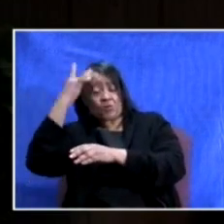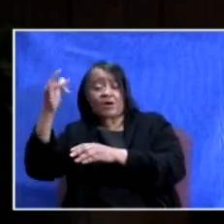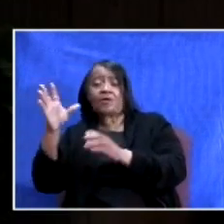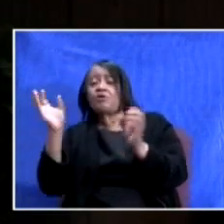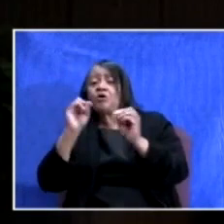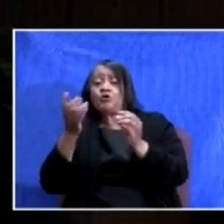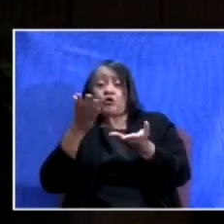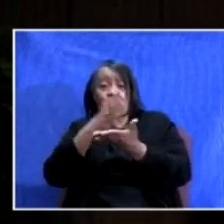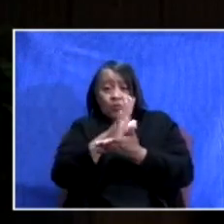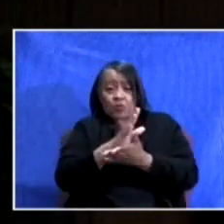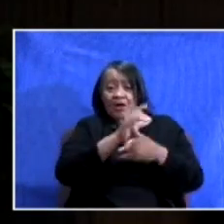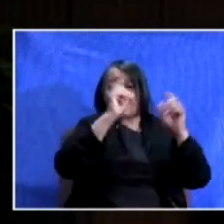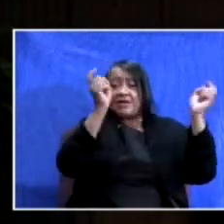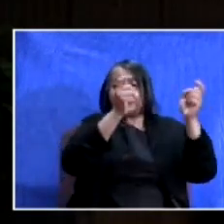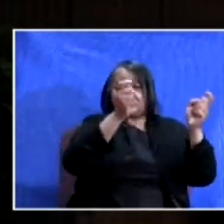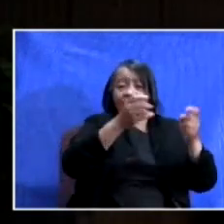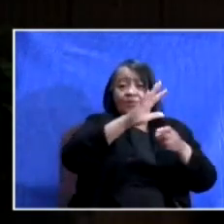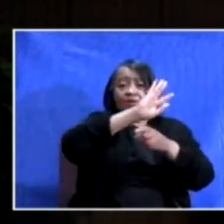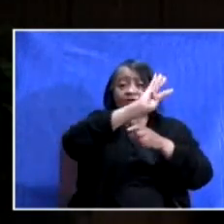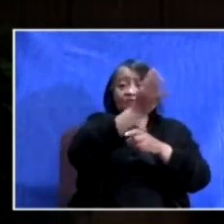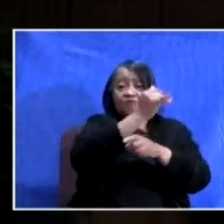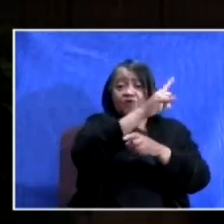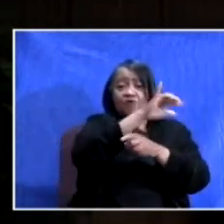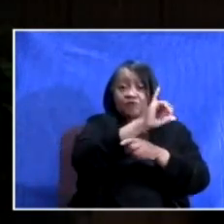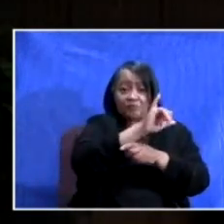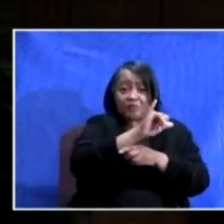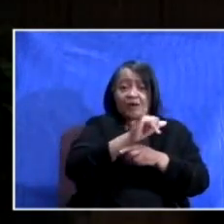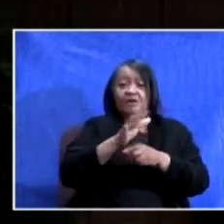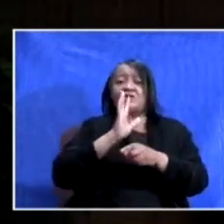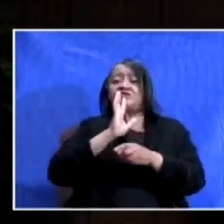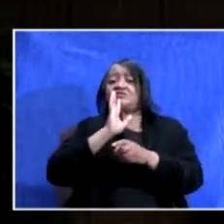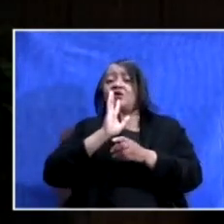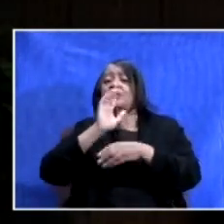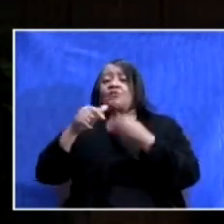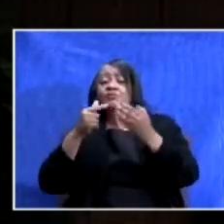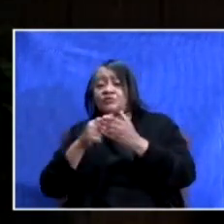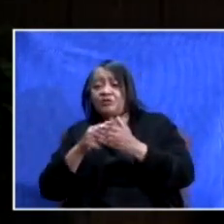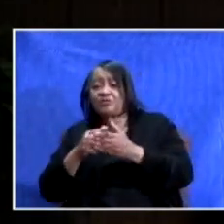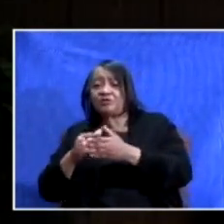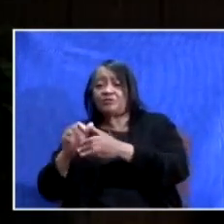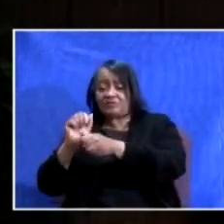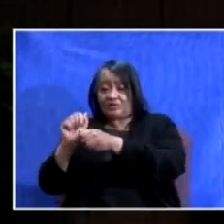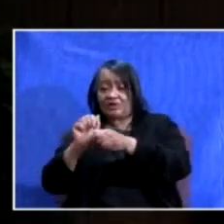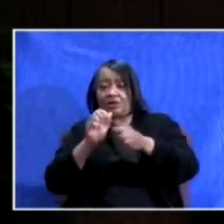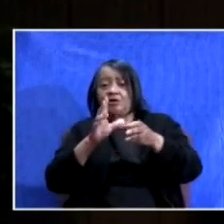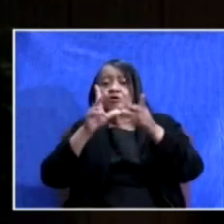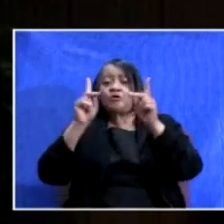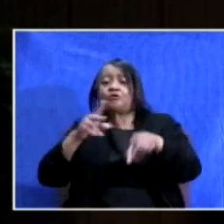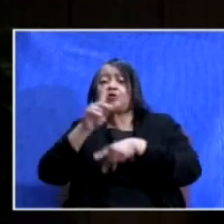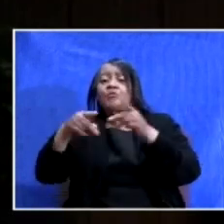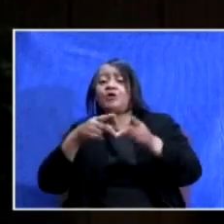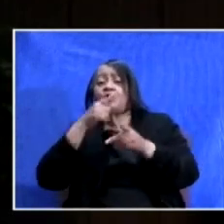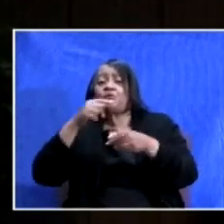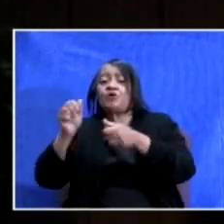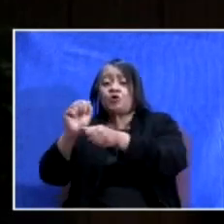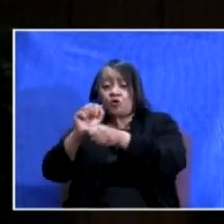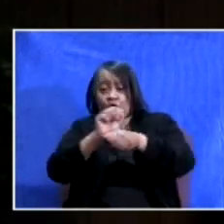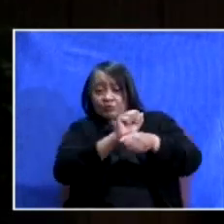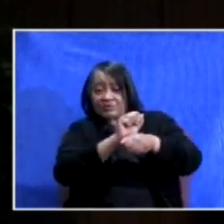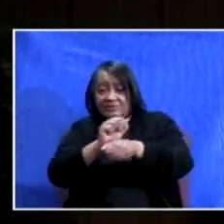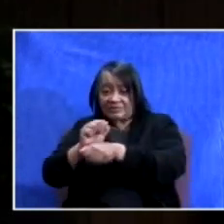not only talking about the enslaved, but he was talking about the enslavers, the planters, the